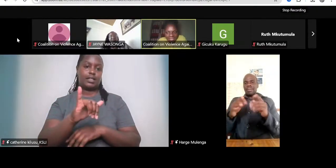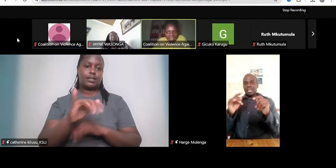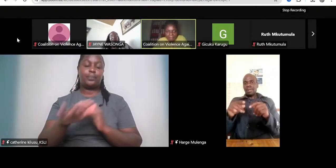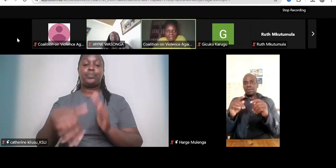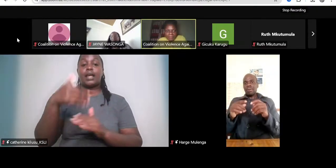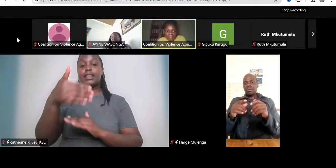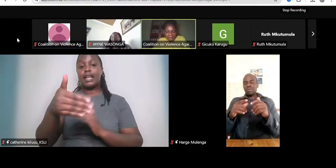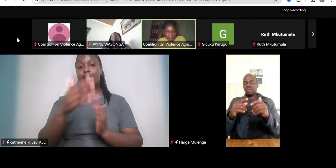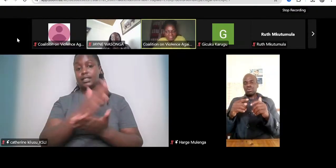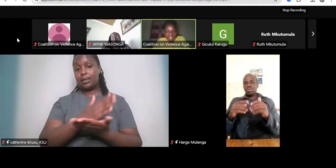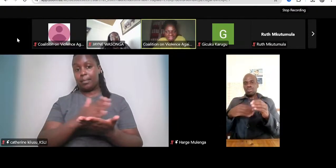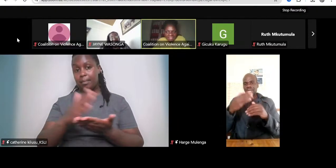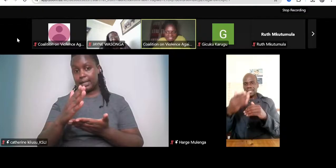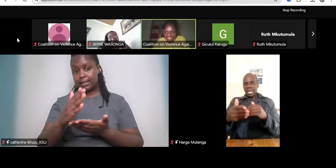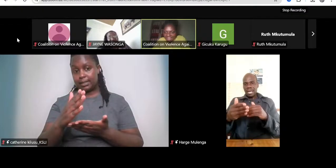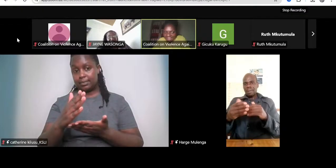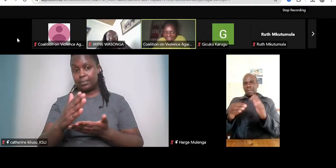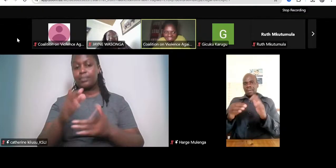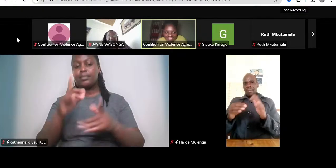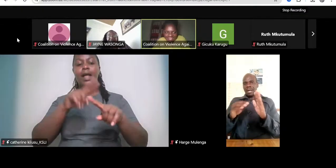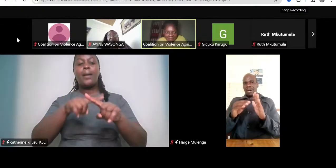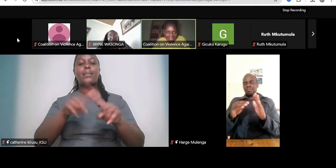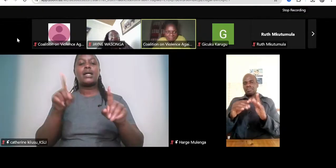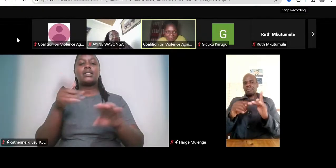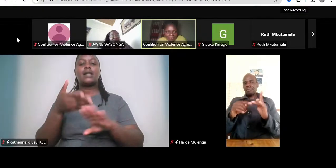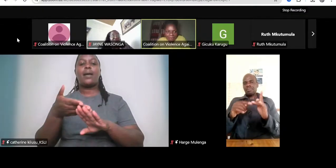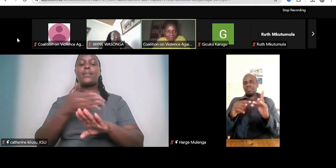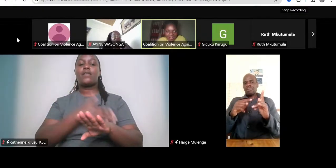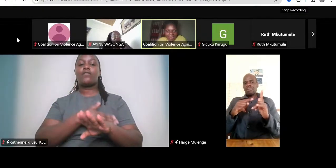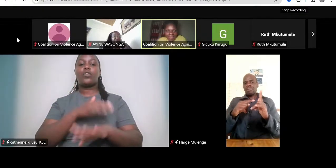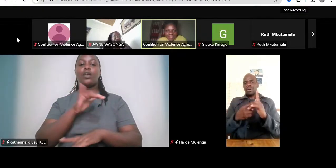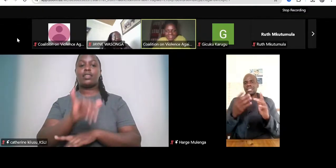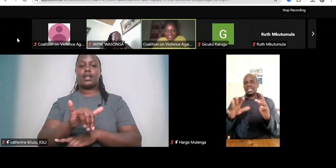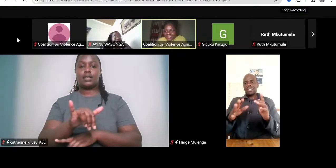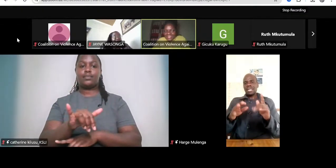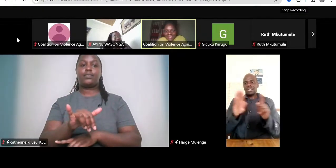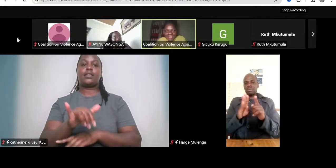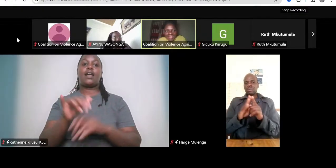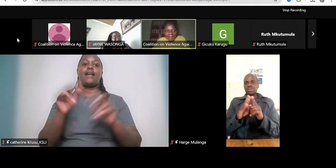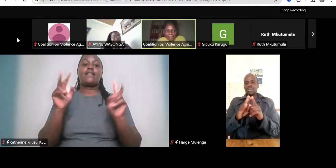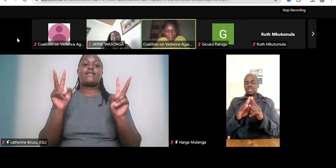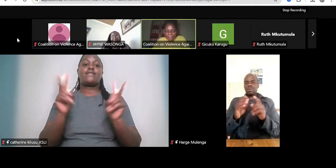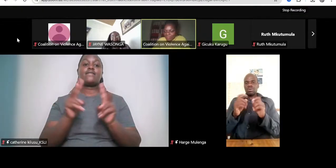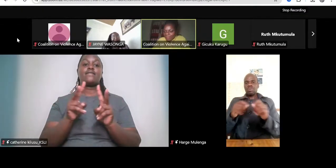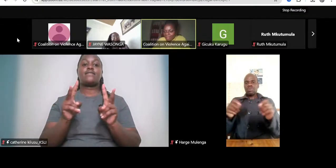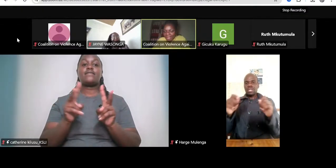this. But before that, it is a very